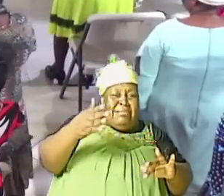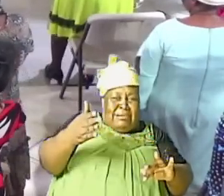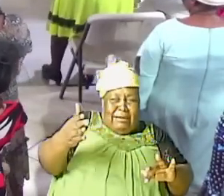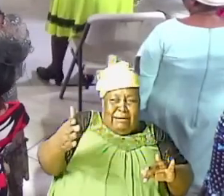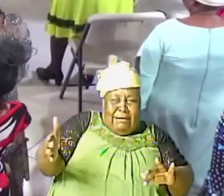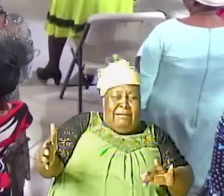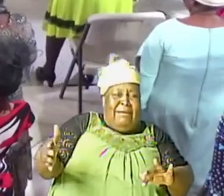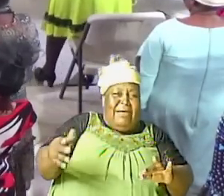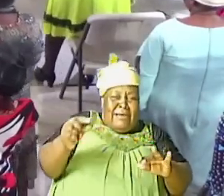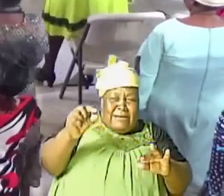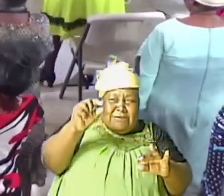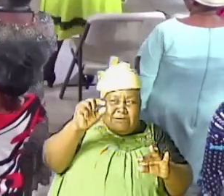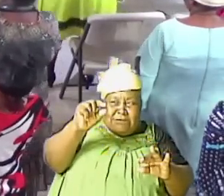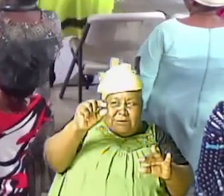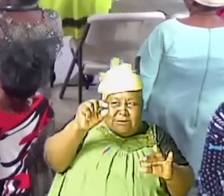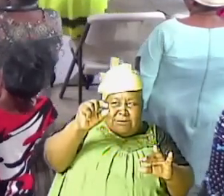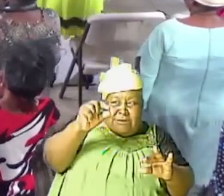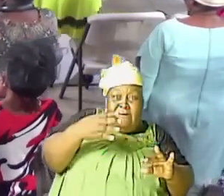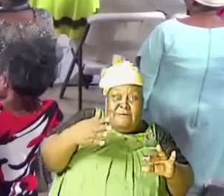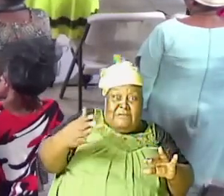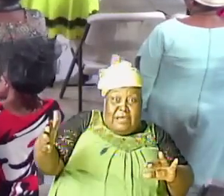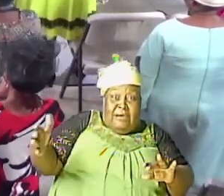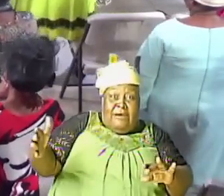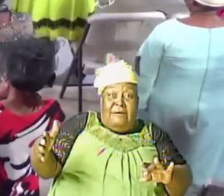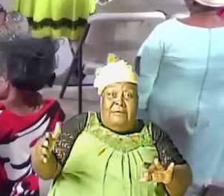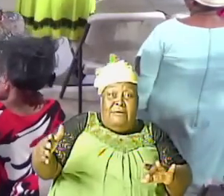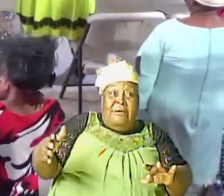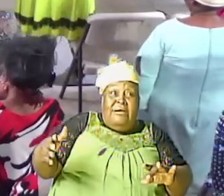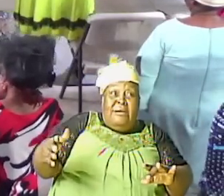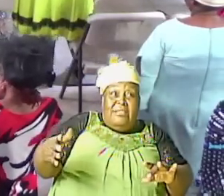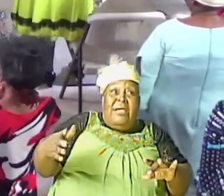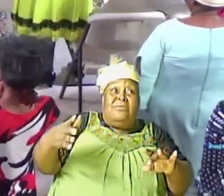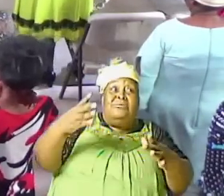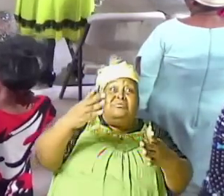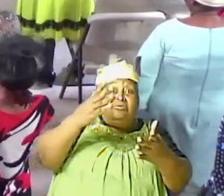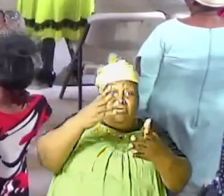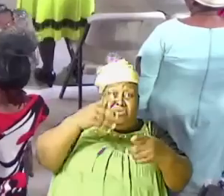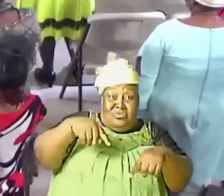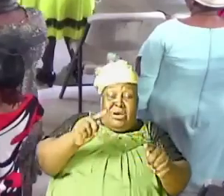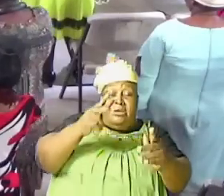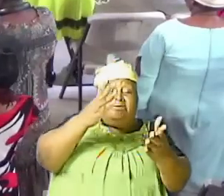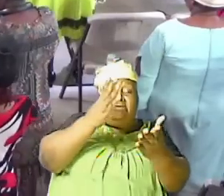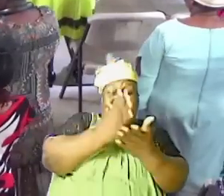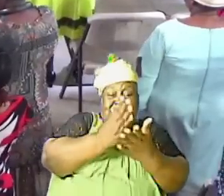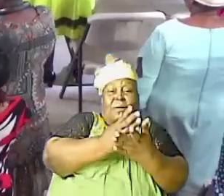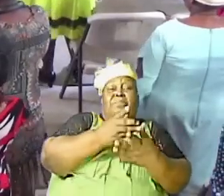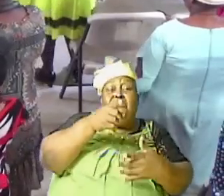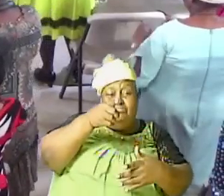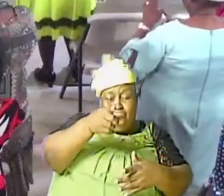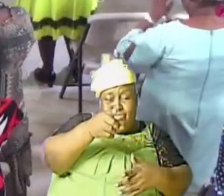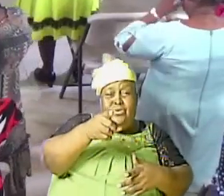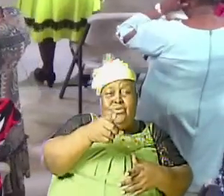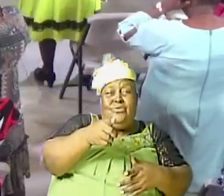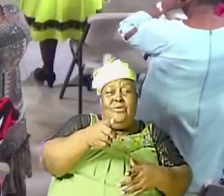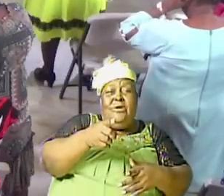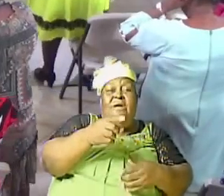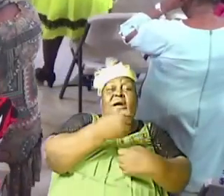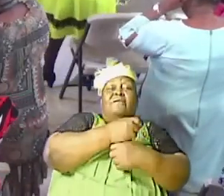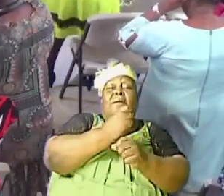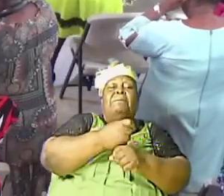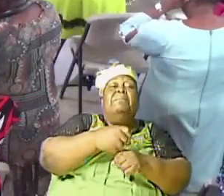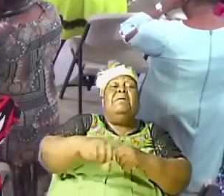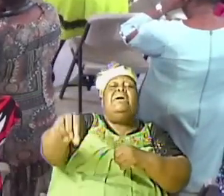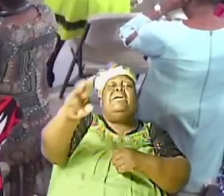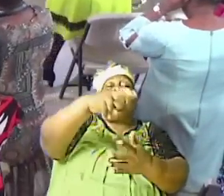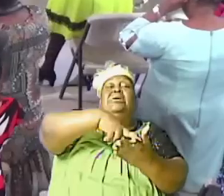very fine one. And saints of God, sometimes we don't know our pebbles, but we're going to ask the Lord